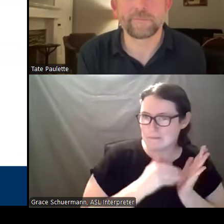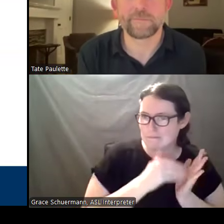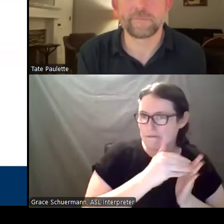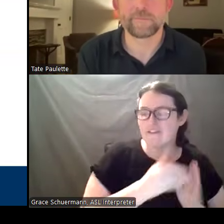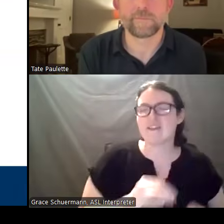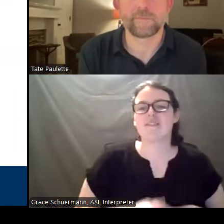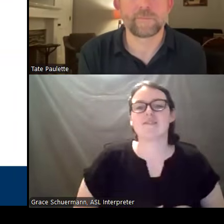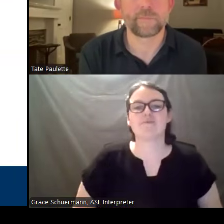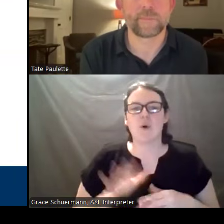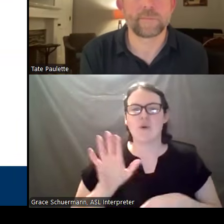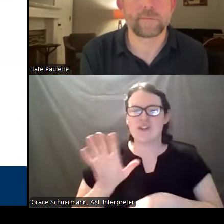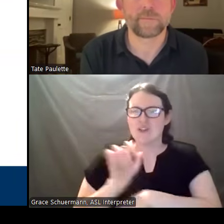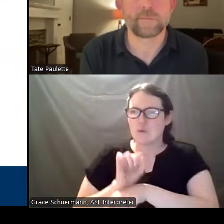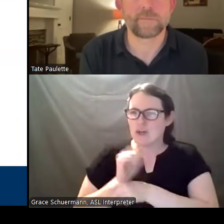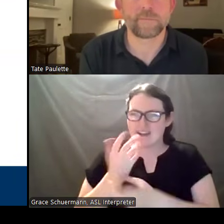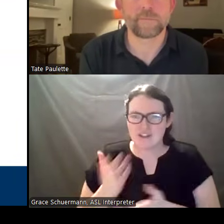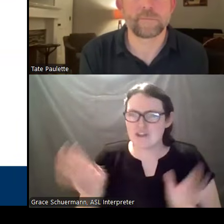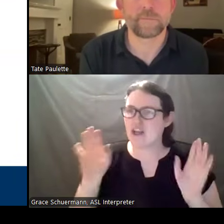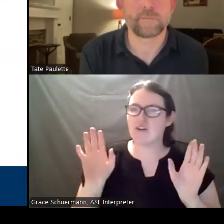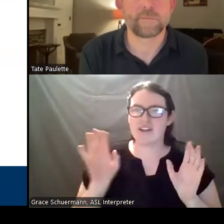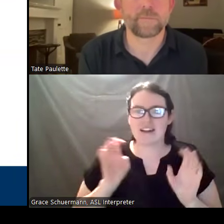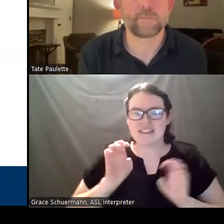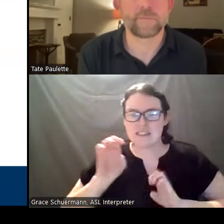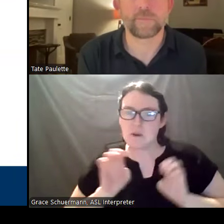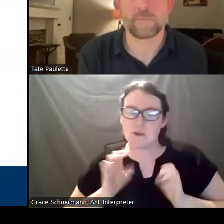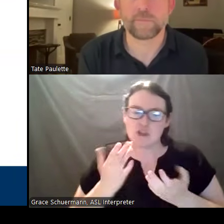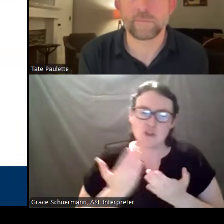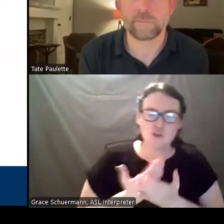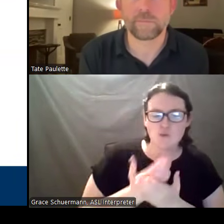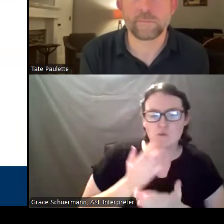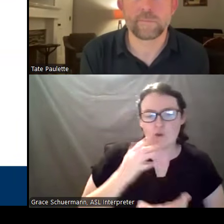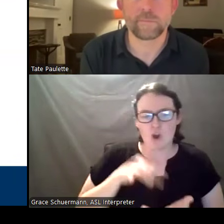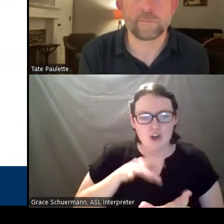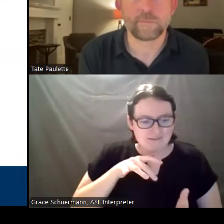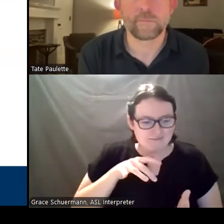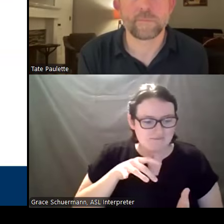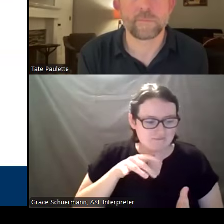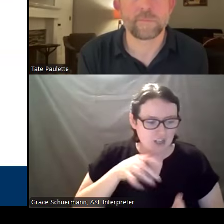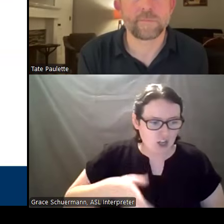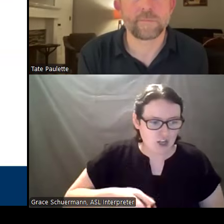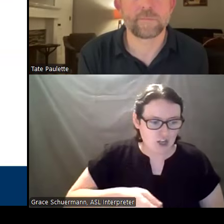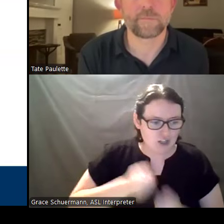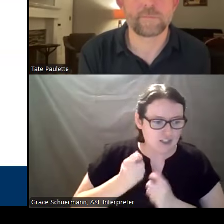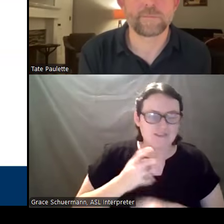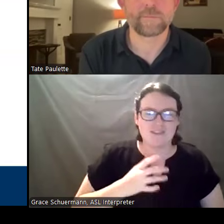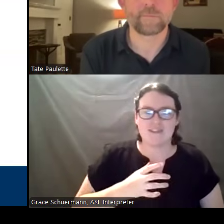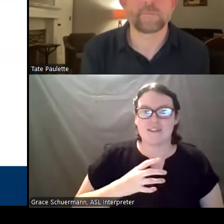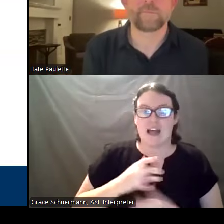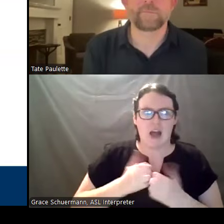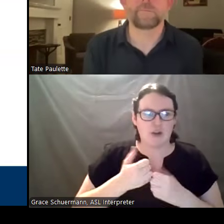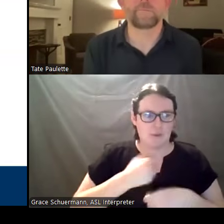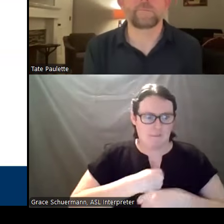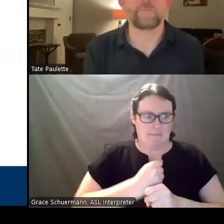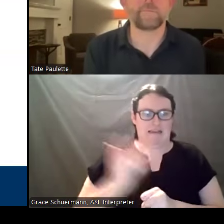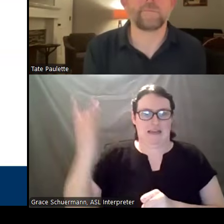public capacity, bringing experimental archaeology to the broader public through experimental recreations of ancient beers and appearing on